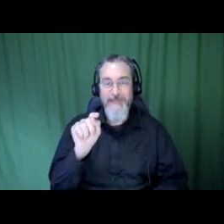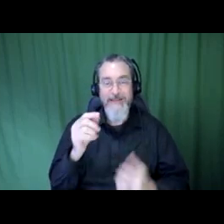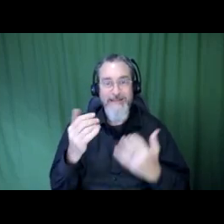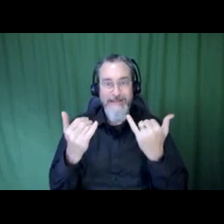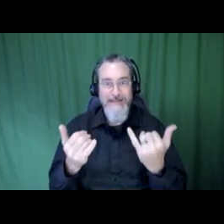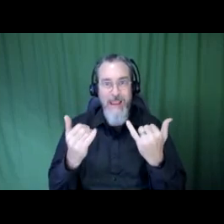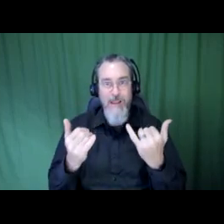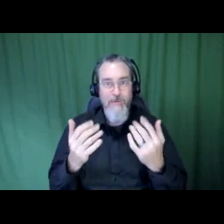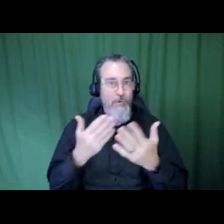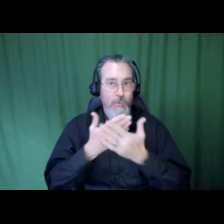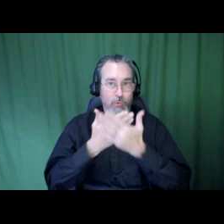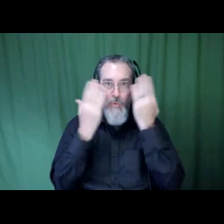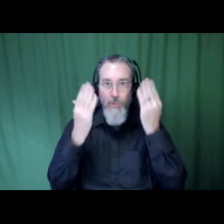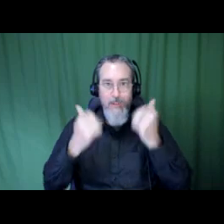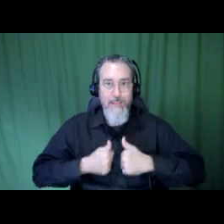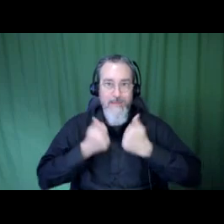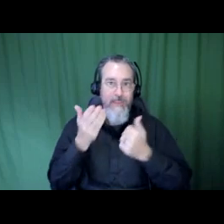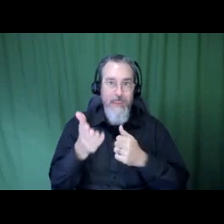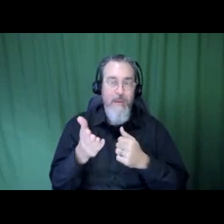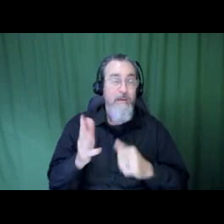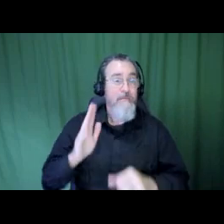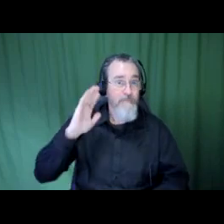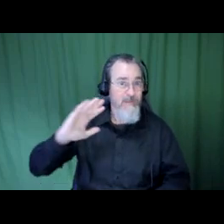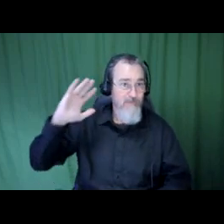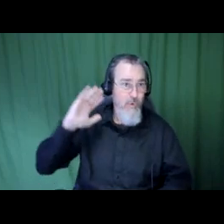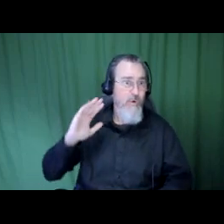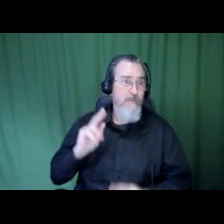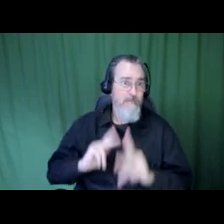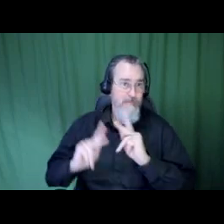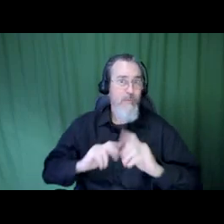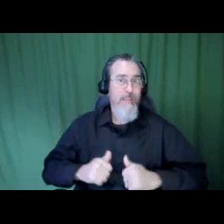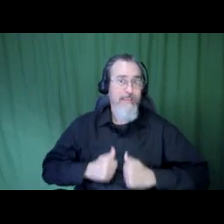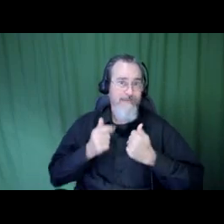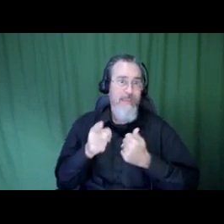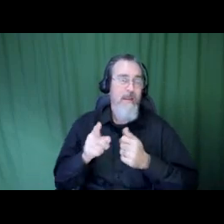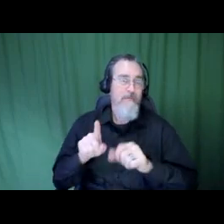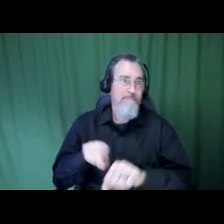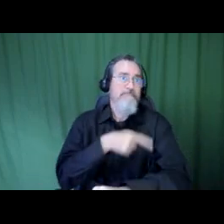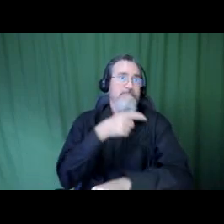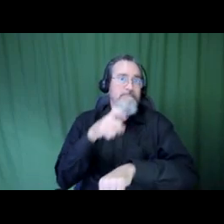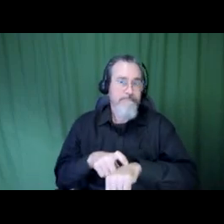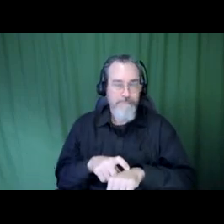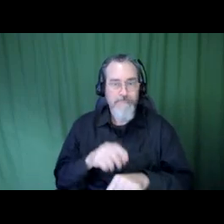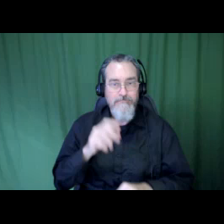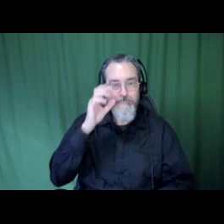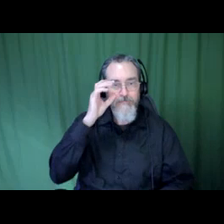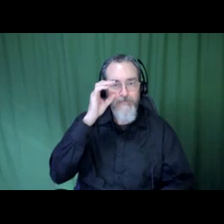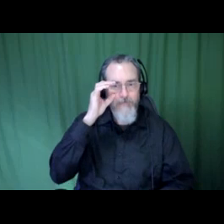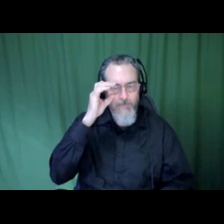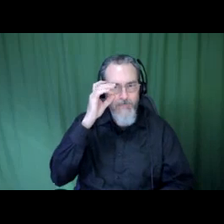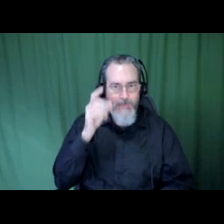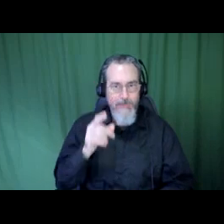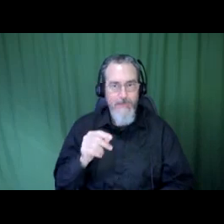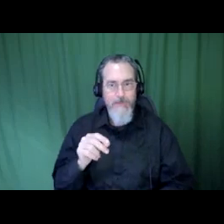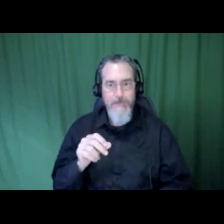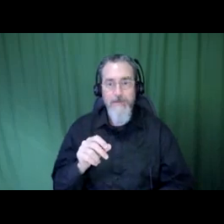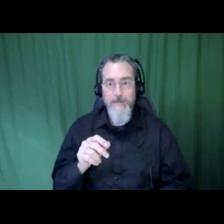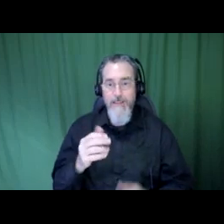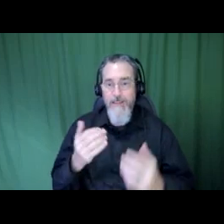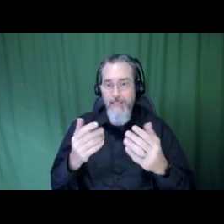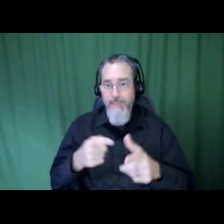uninhabited atoll, but it had been inhabited for quite a while, and was a copra plantation site. And then Rose